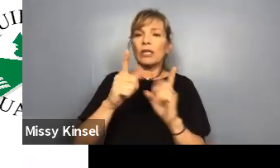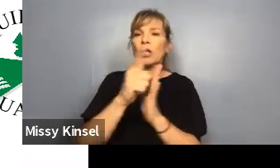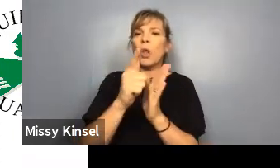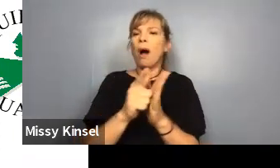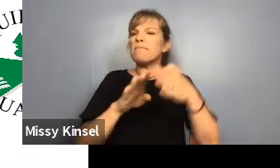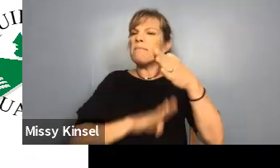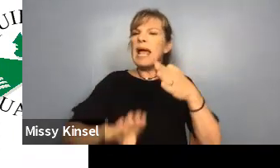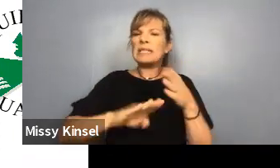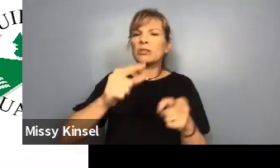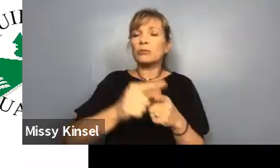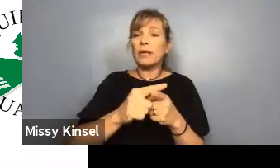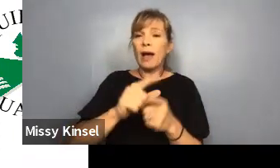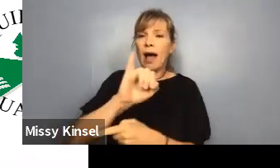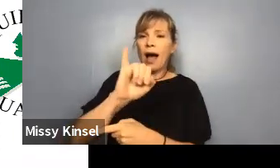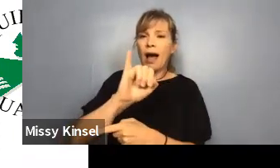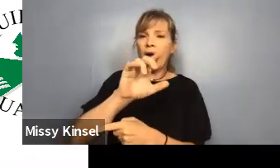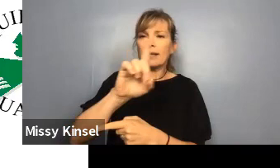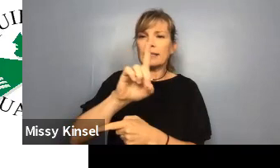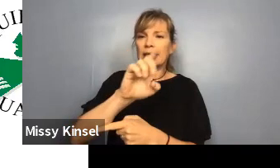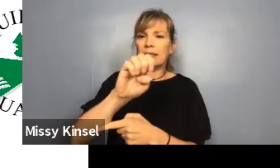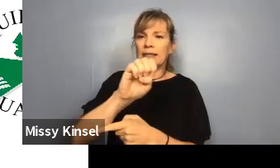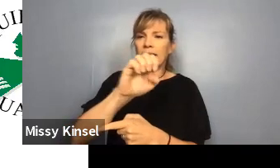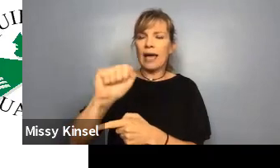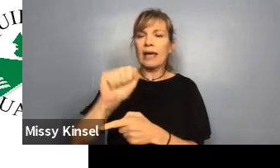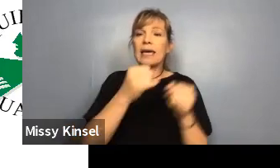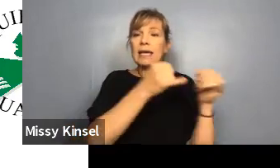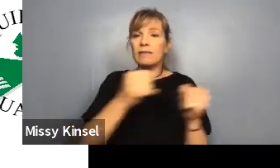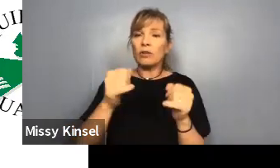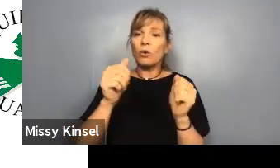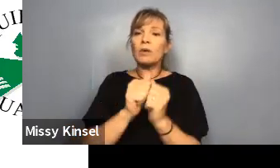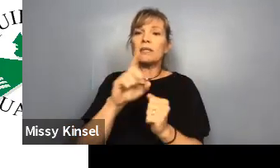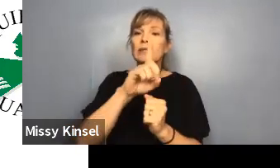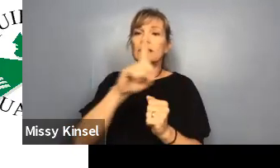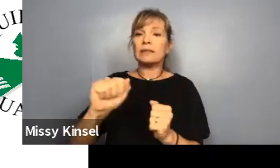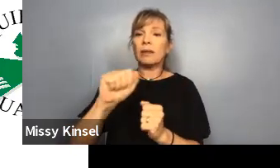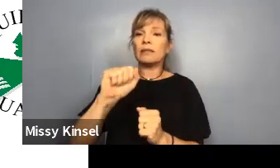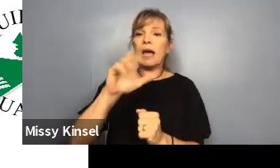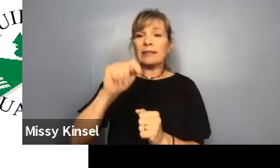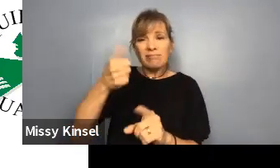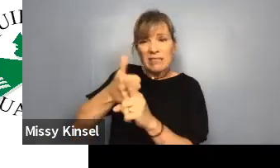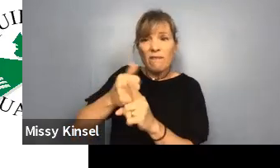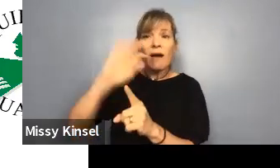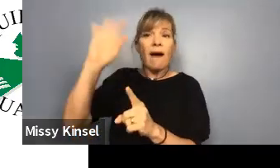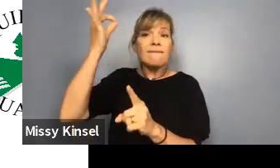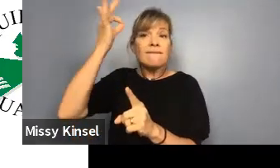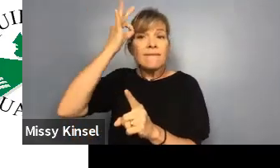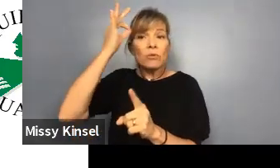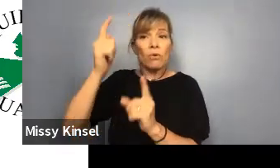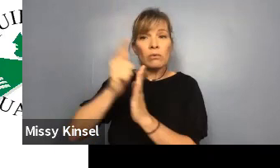So the IDEA is the Individuals with Disabilities Education Act. That's a federal law that